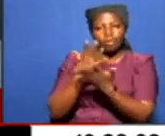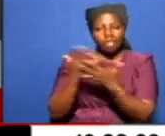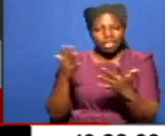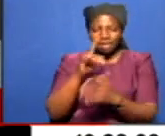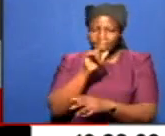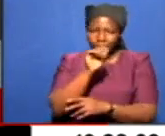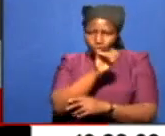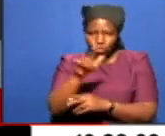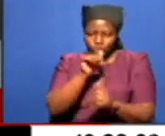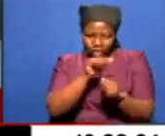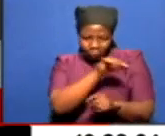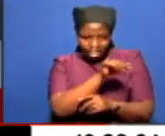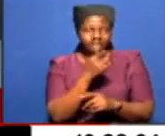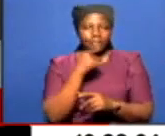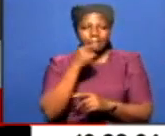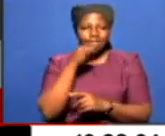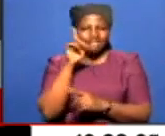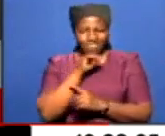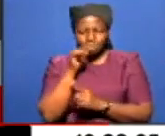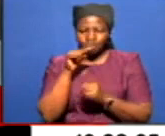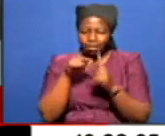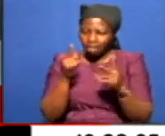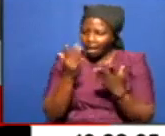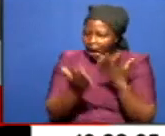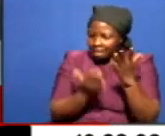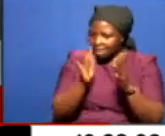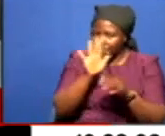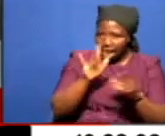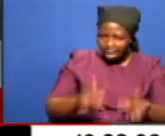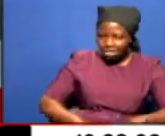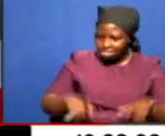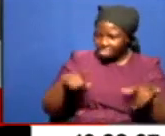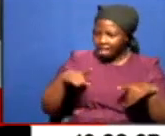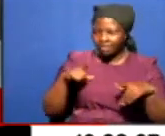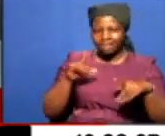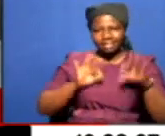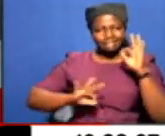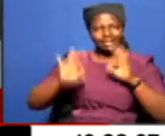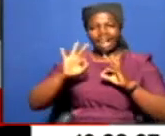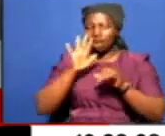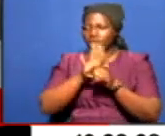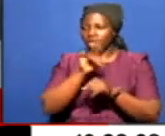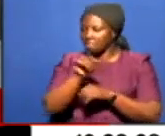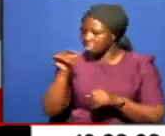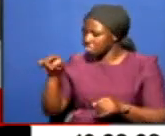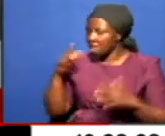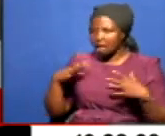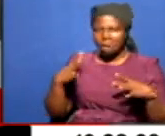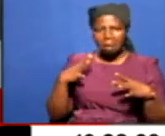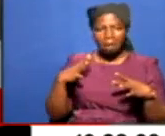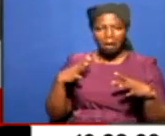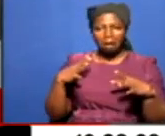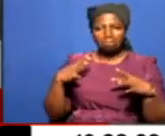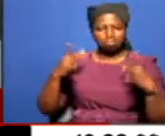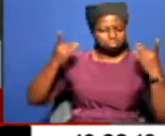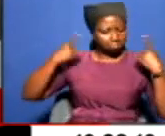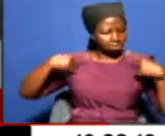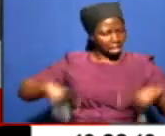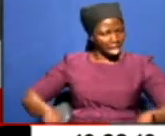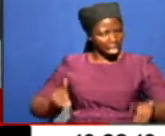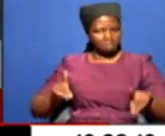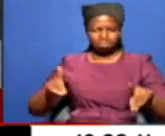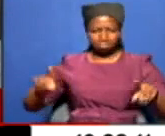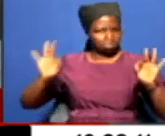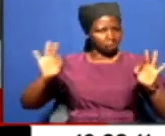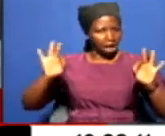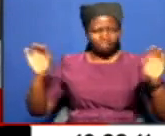and you begin to assess their lifestyles, a lot of these people are not people who will show up in a nicely dressed suit like myself.